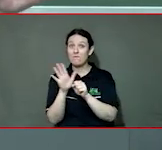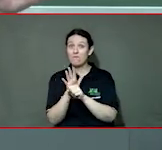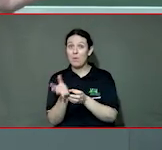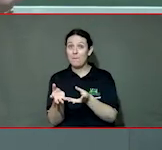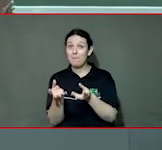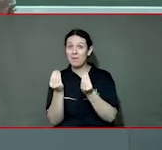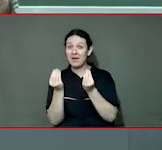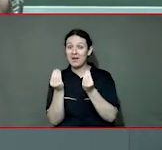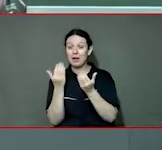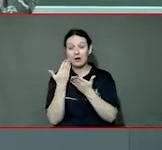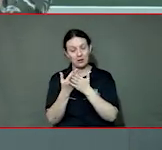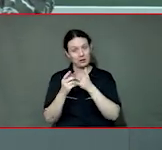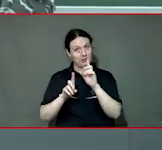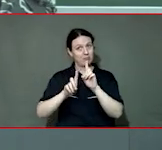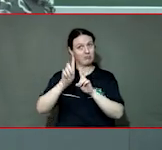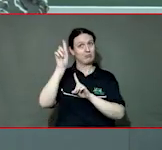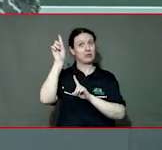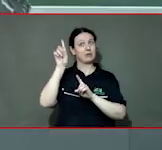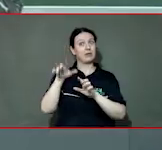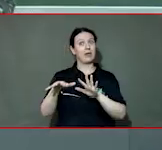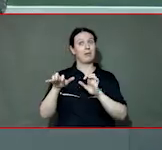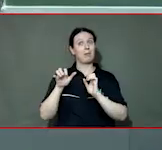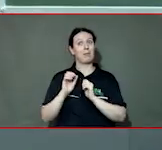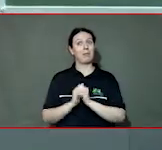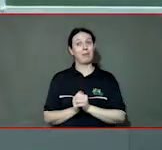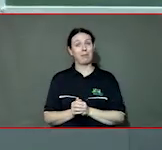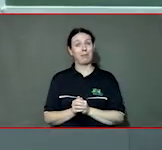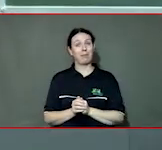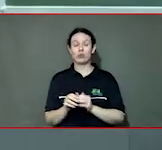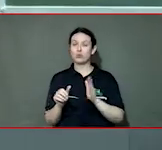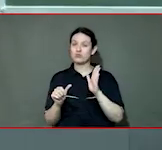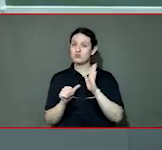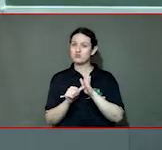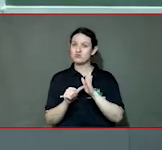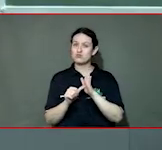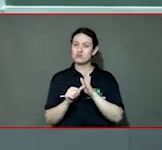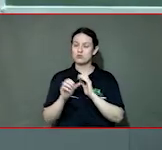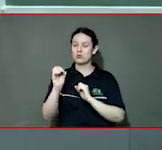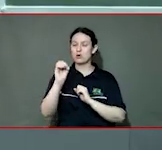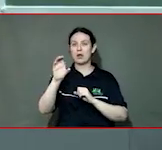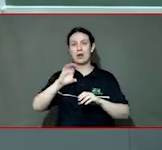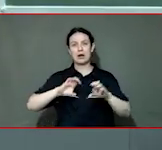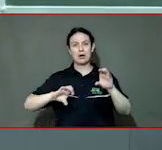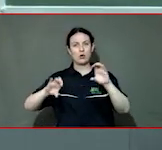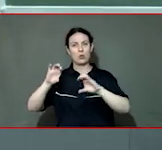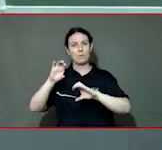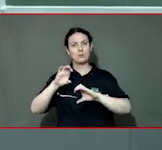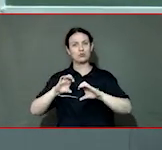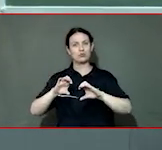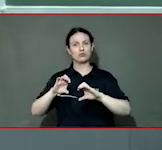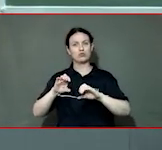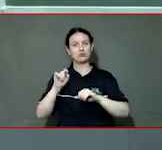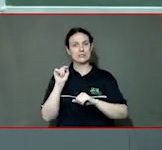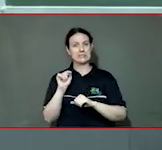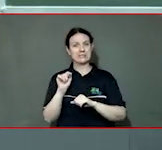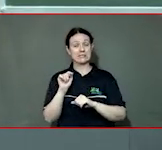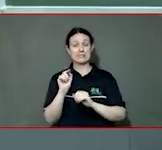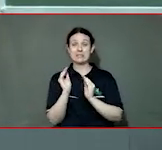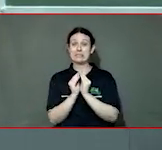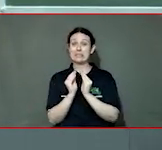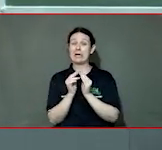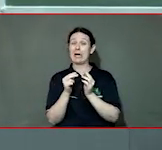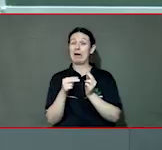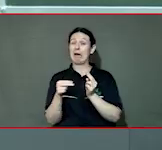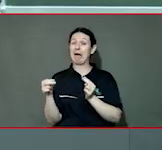paper. So it's very important. Organic chemistry is the part of chemistry that counts the most